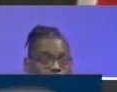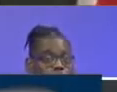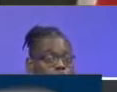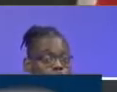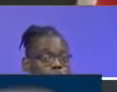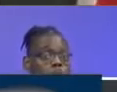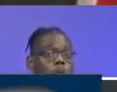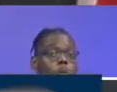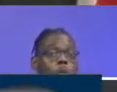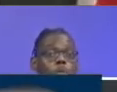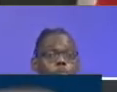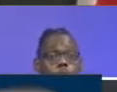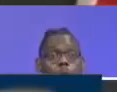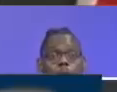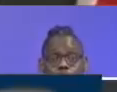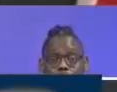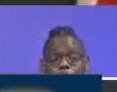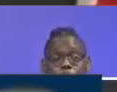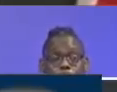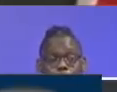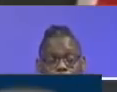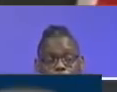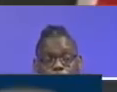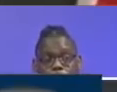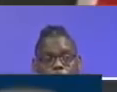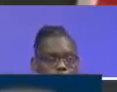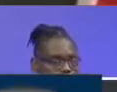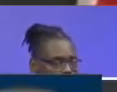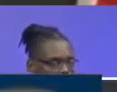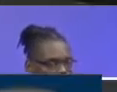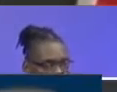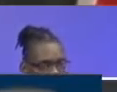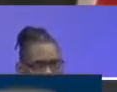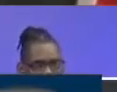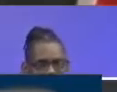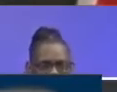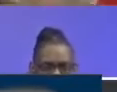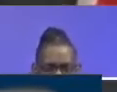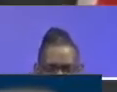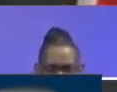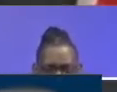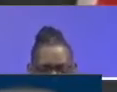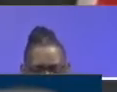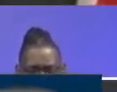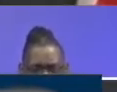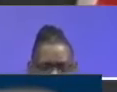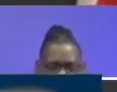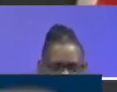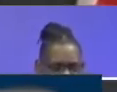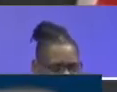So that kind of argument is not to influence you, to try to kill yourself and to kill your people at home